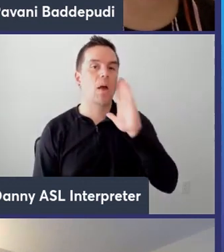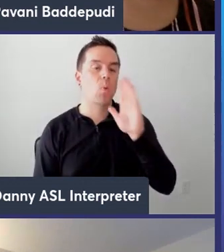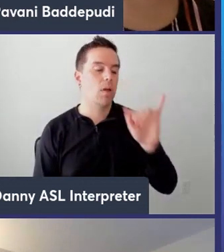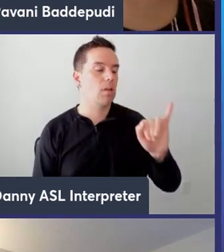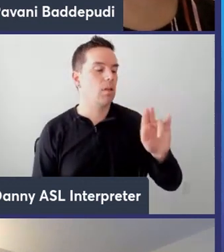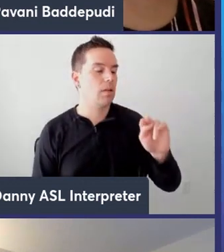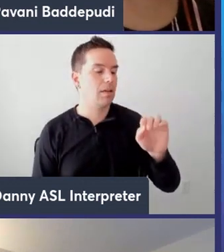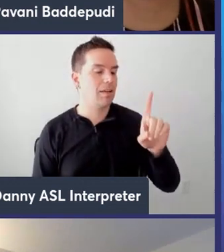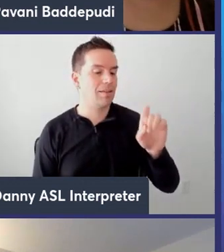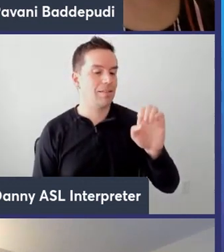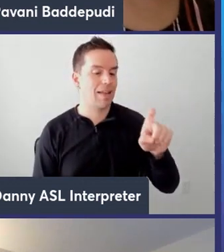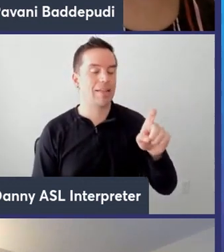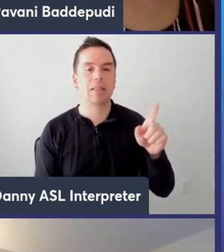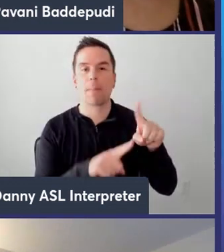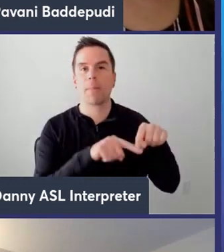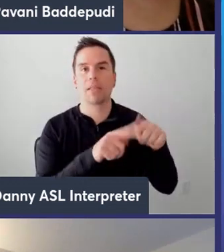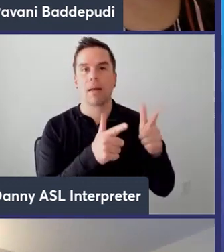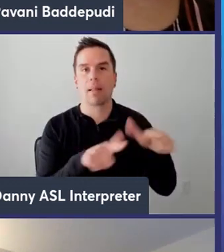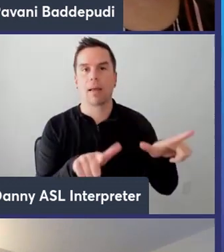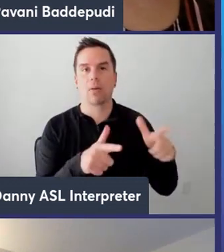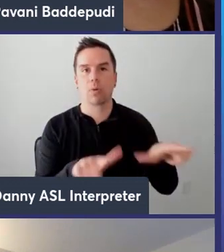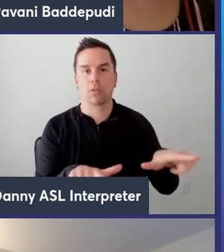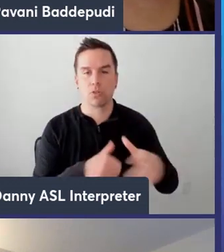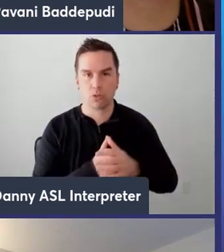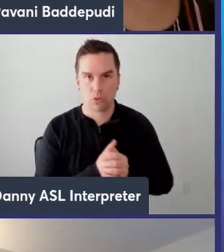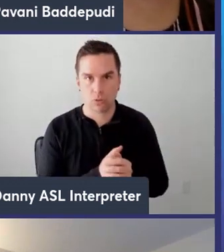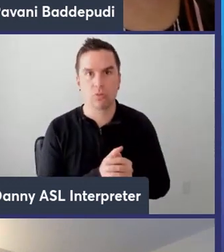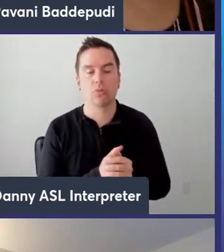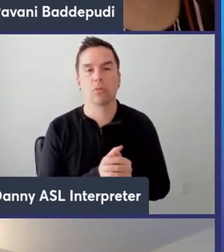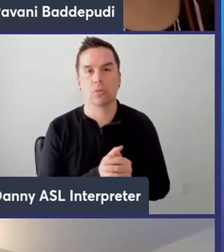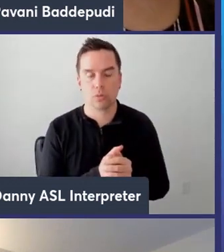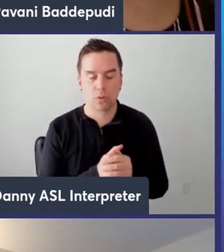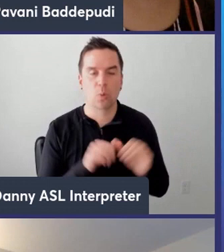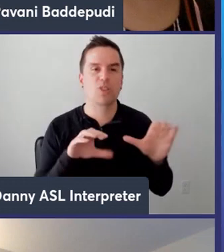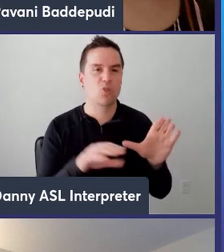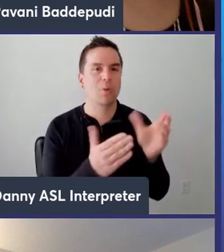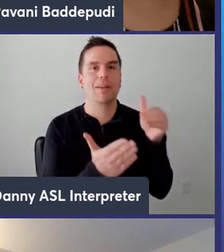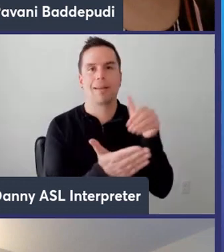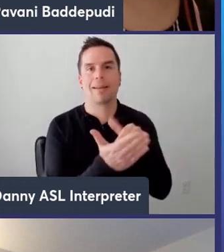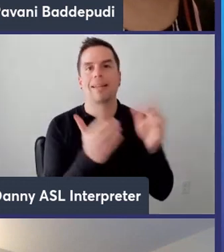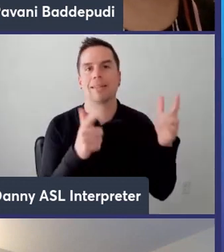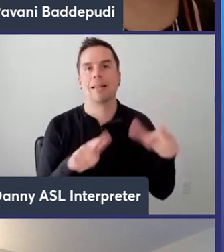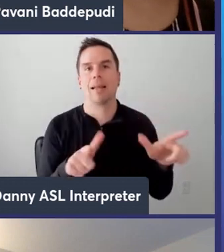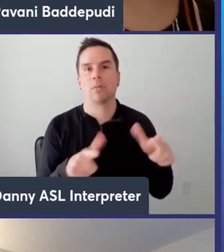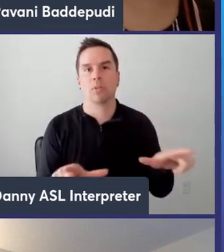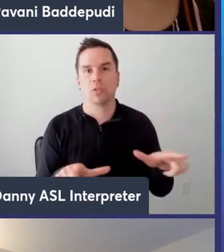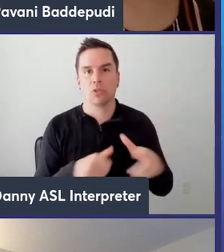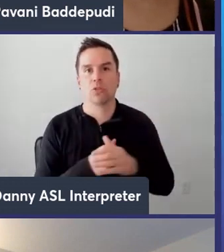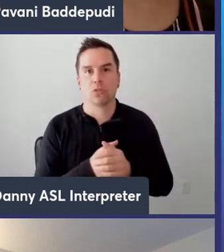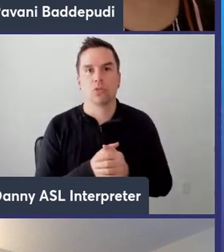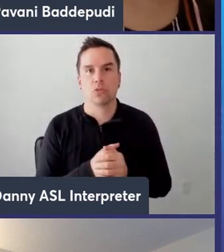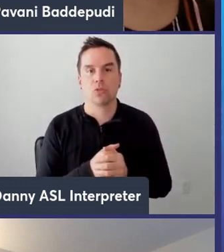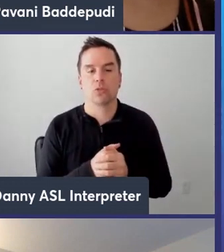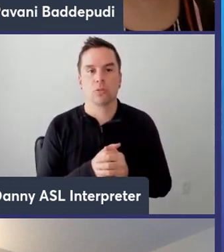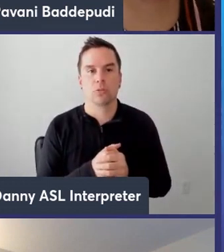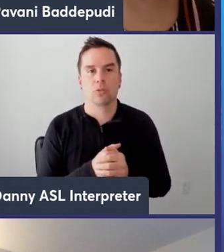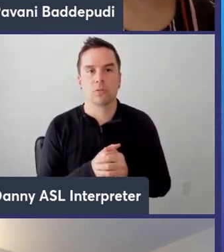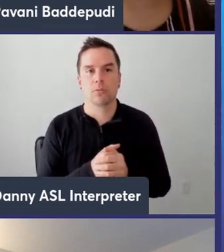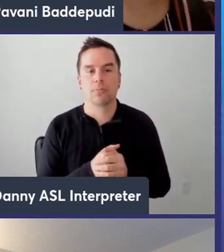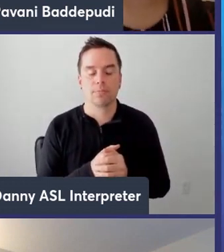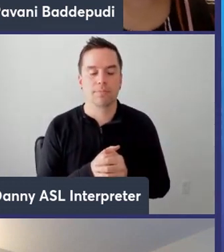based up on language, right? It is specifically doing it against language. Talked the inverted index earlier,